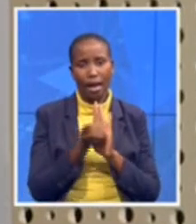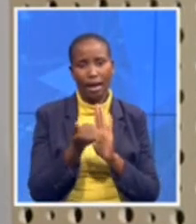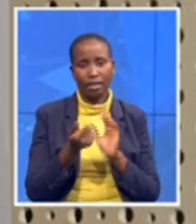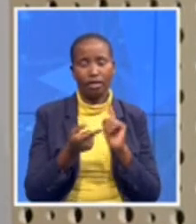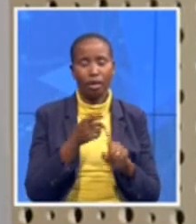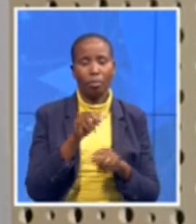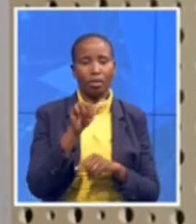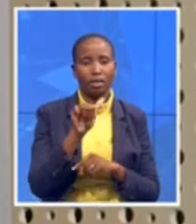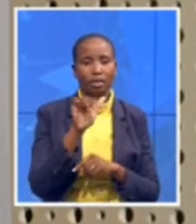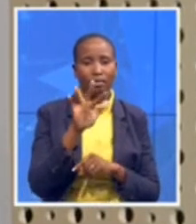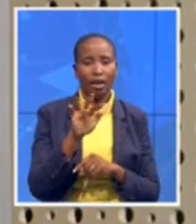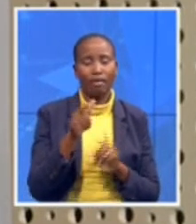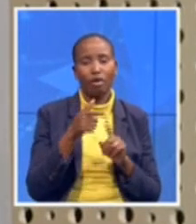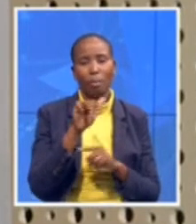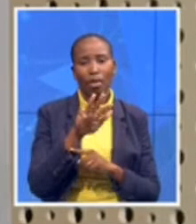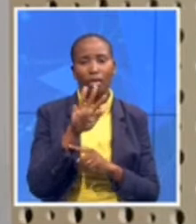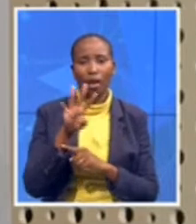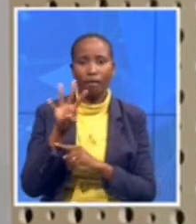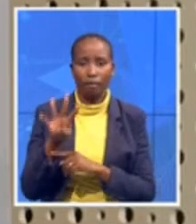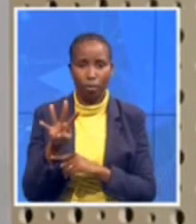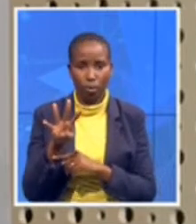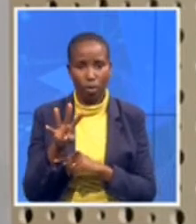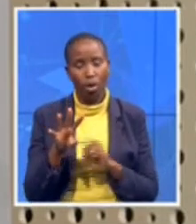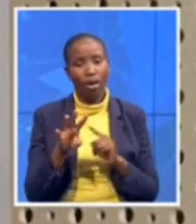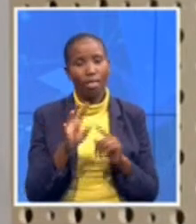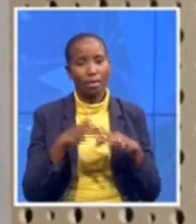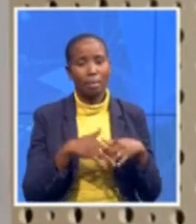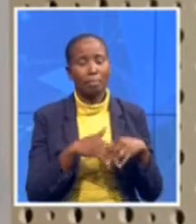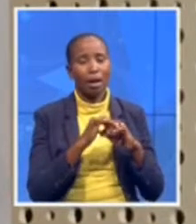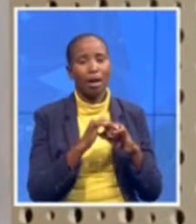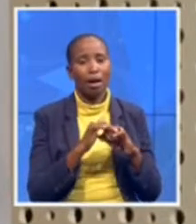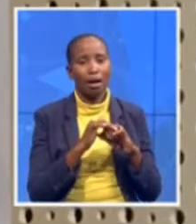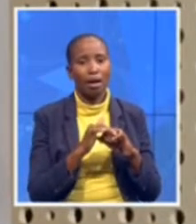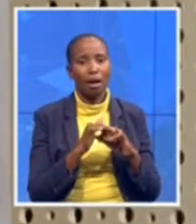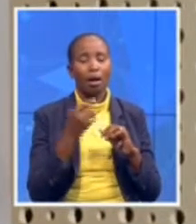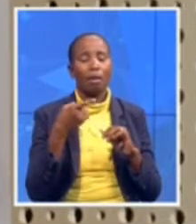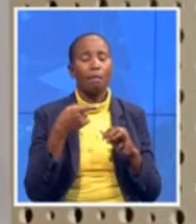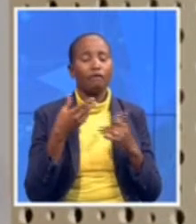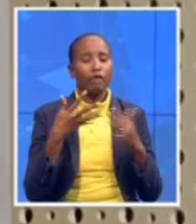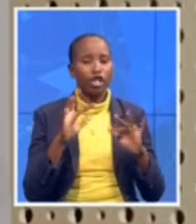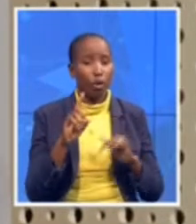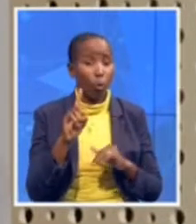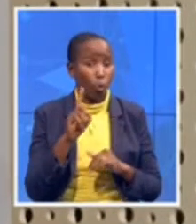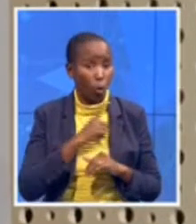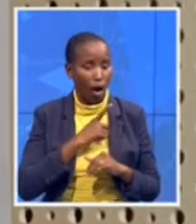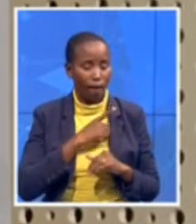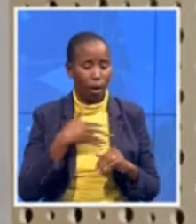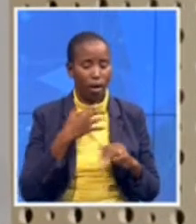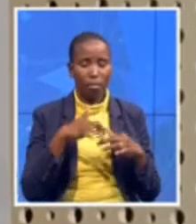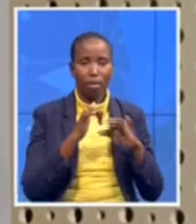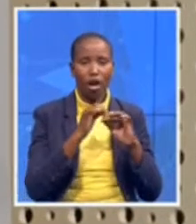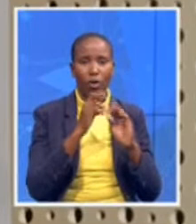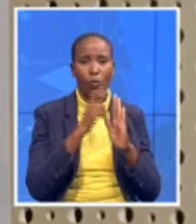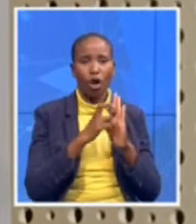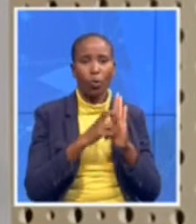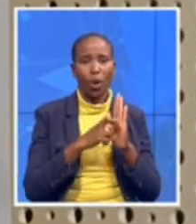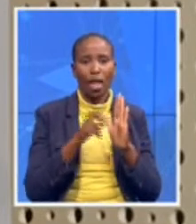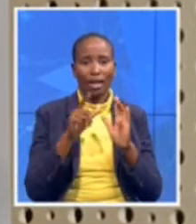was established for FPB to be a regulator regulating the creation,